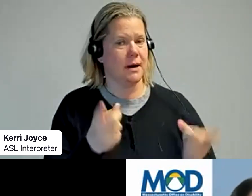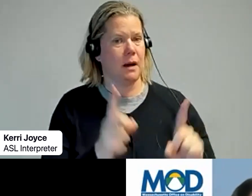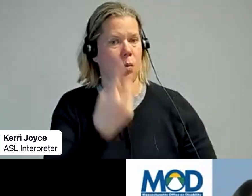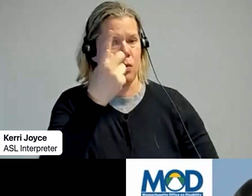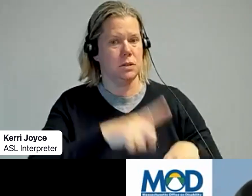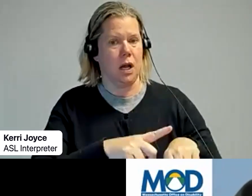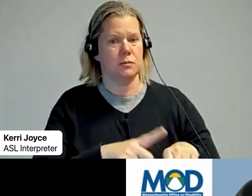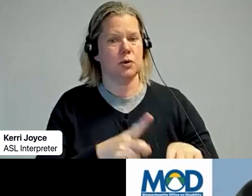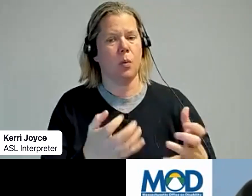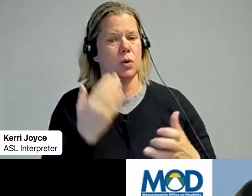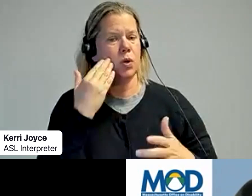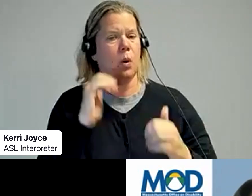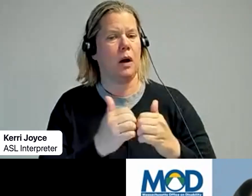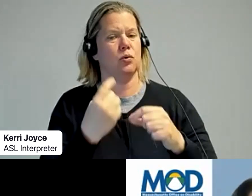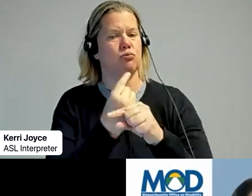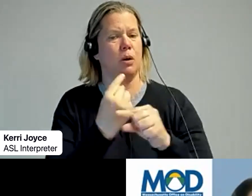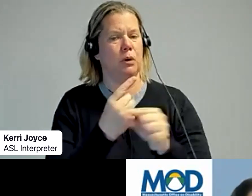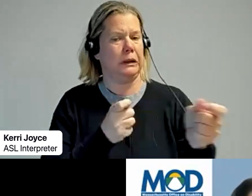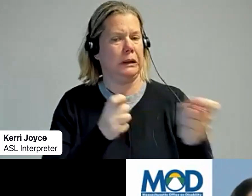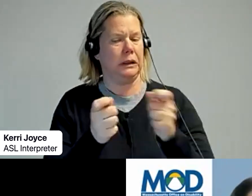to properly handle it.